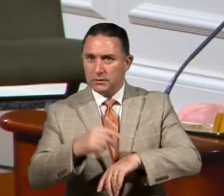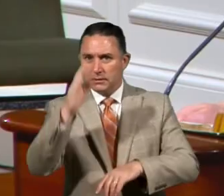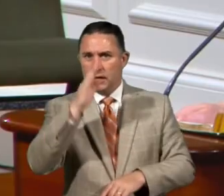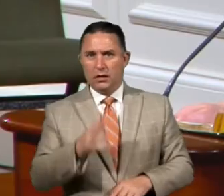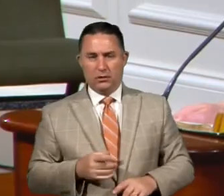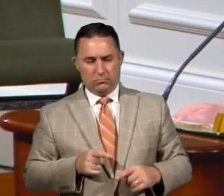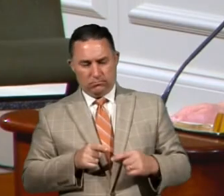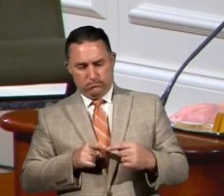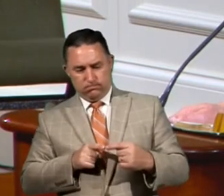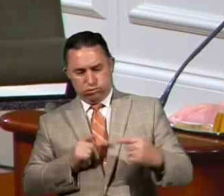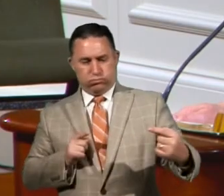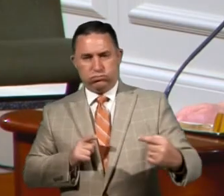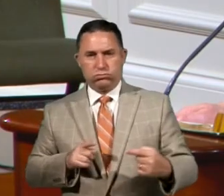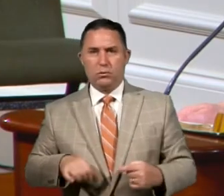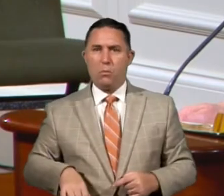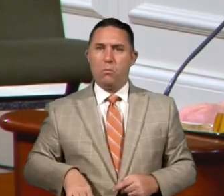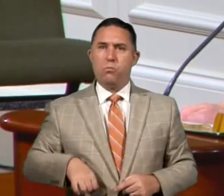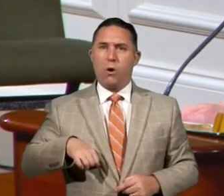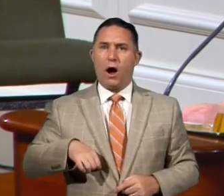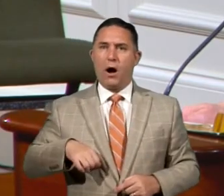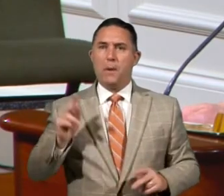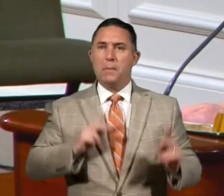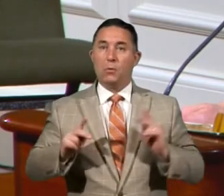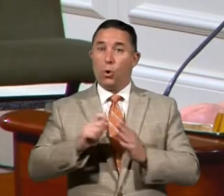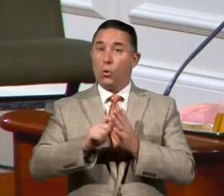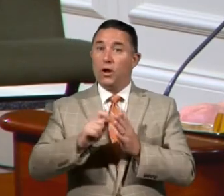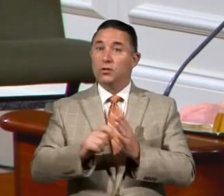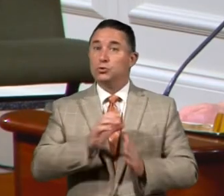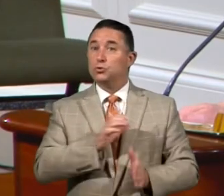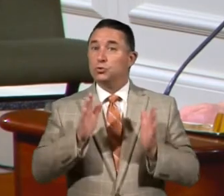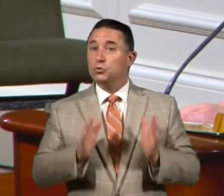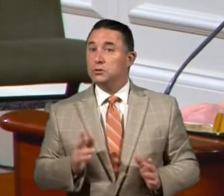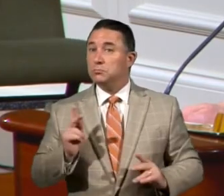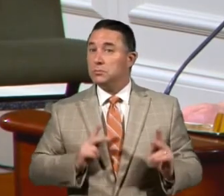he opposeth the proud. And it was written to the Christians.